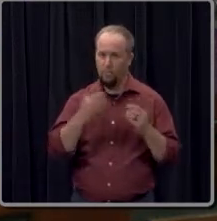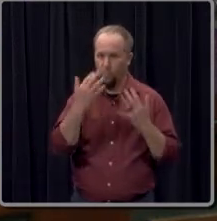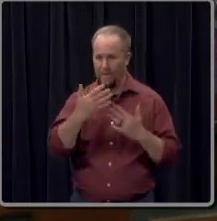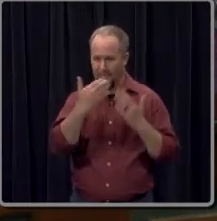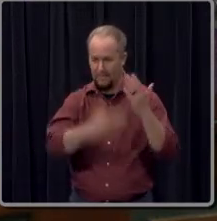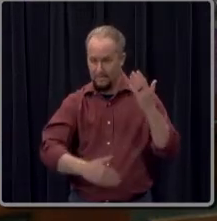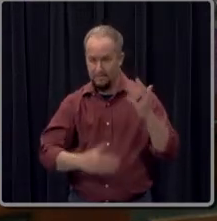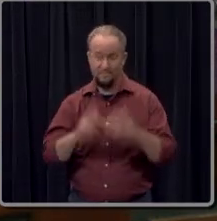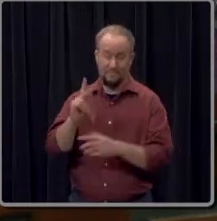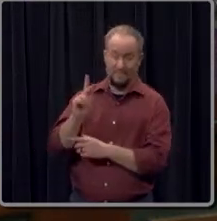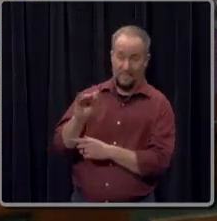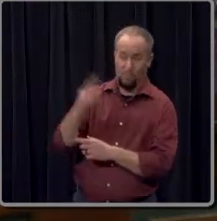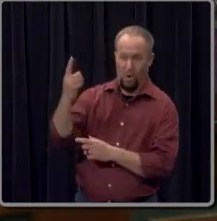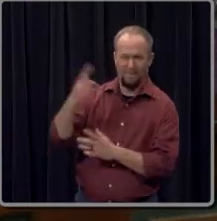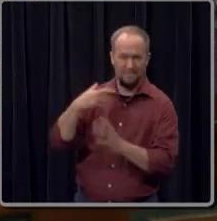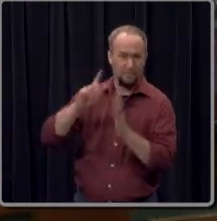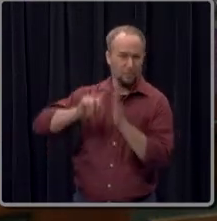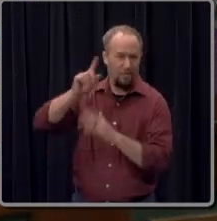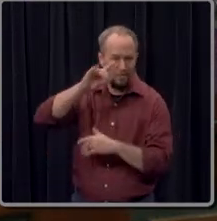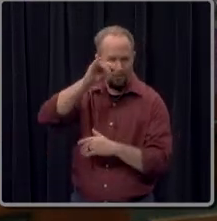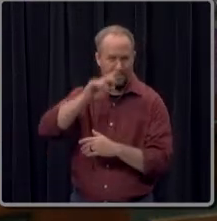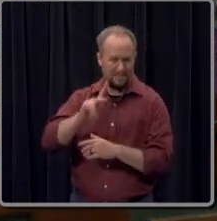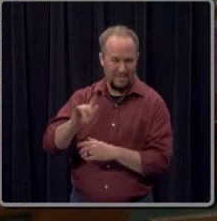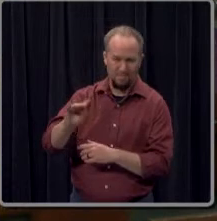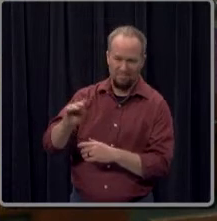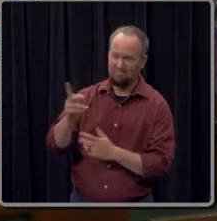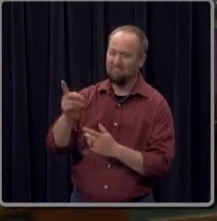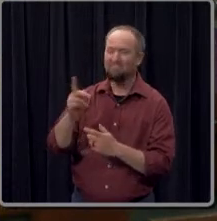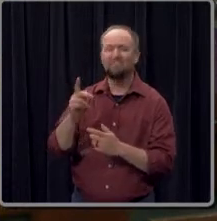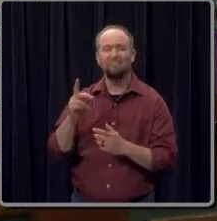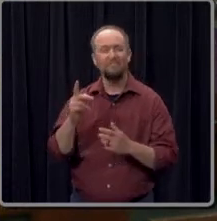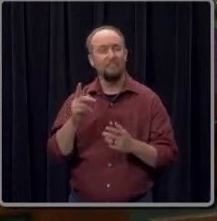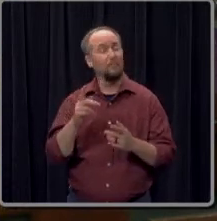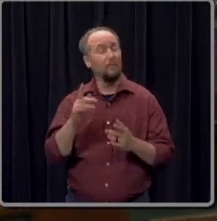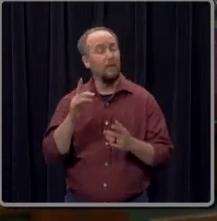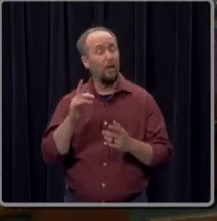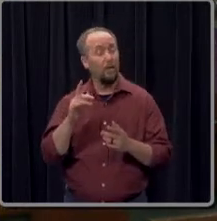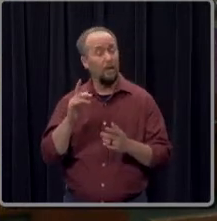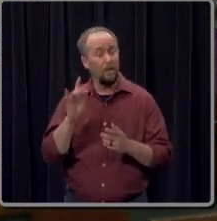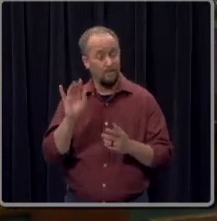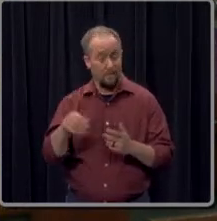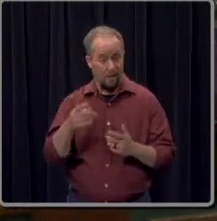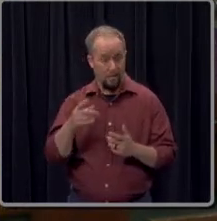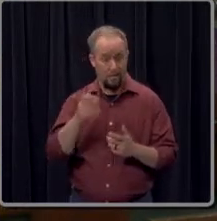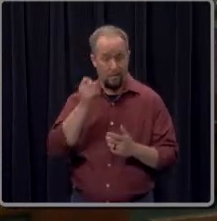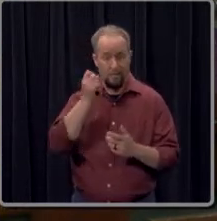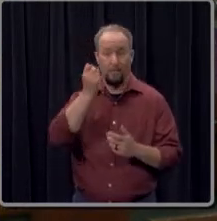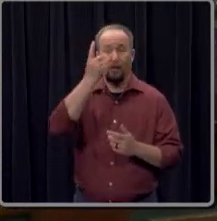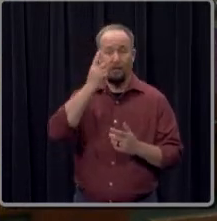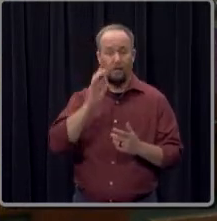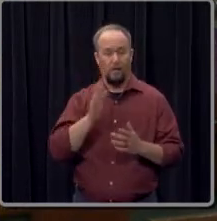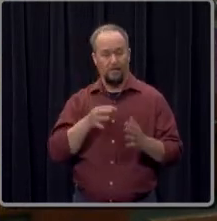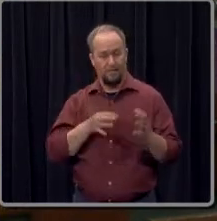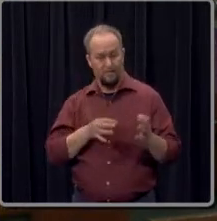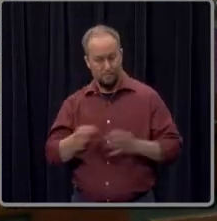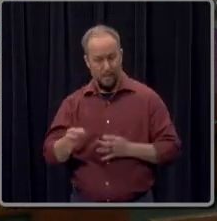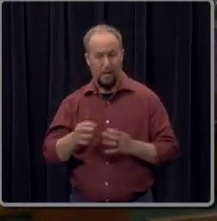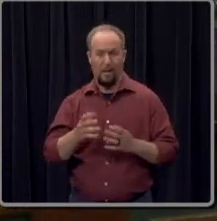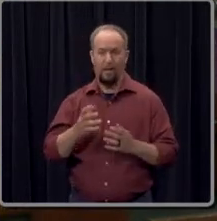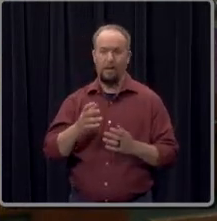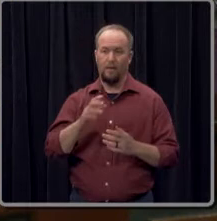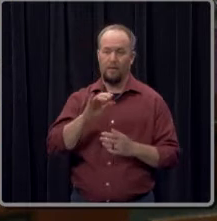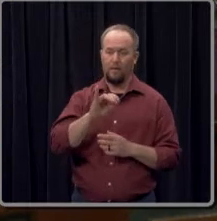Kim, that goes to that goes to sort of understanding and explaining the Jump